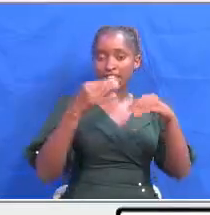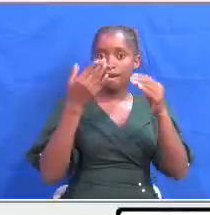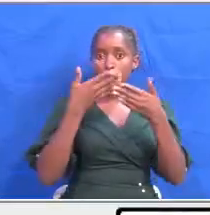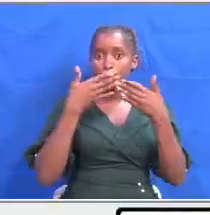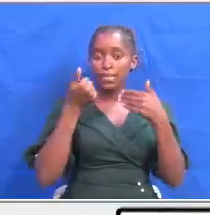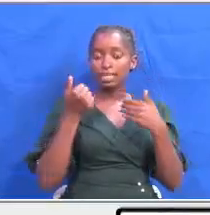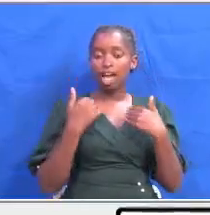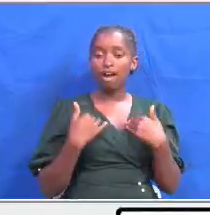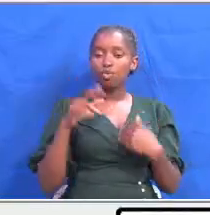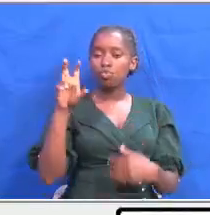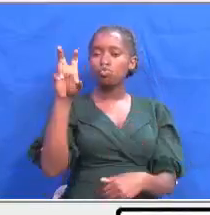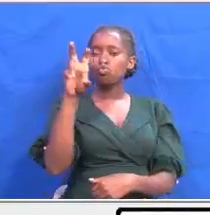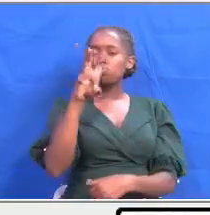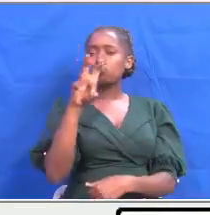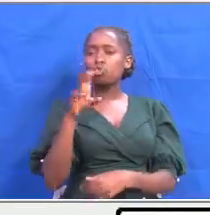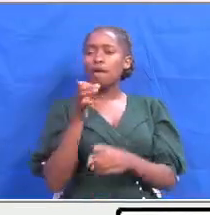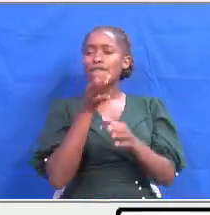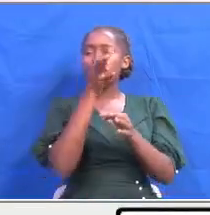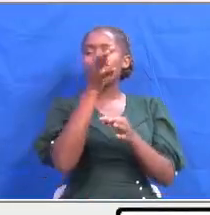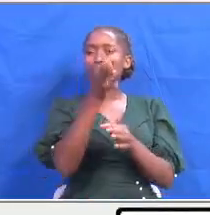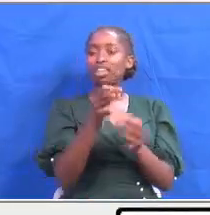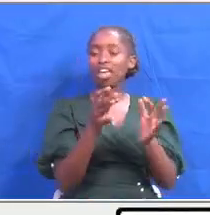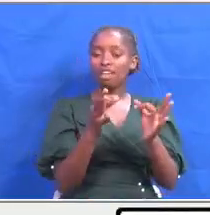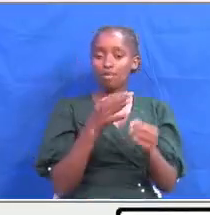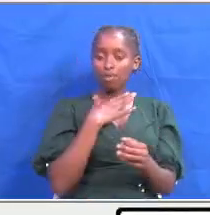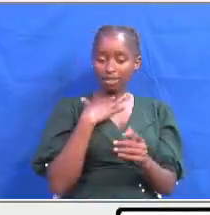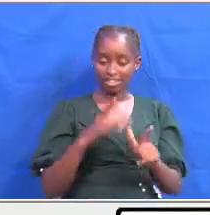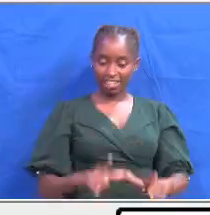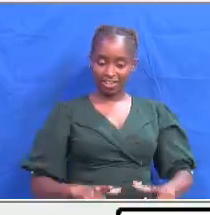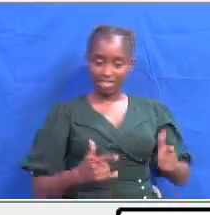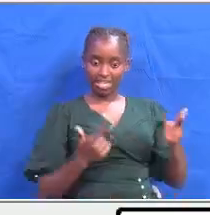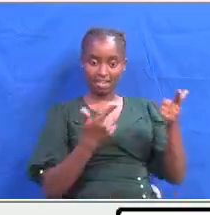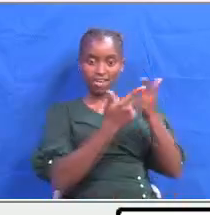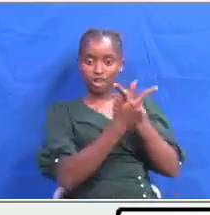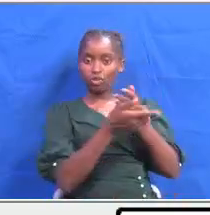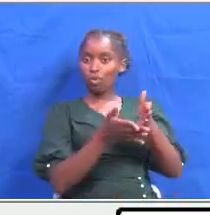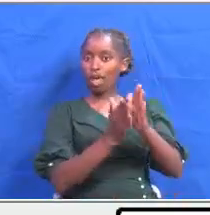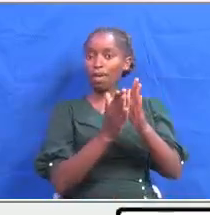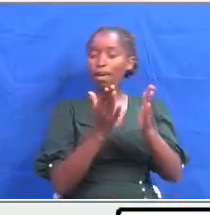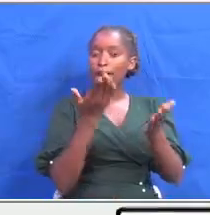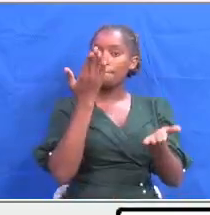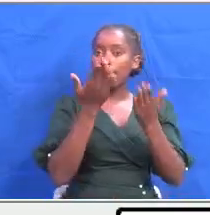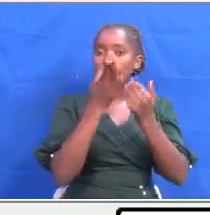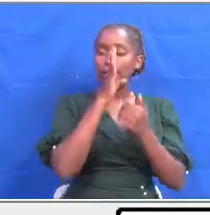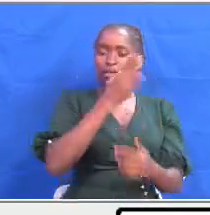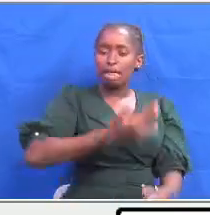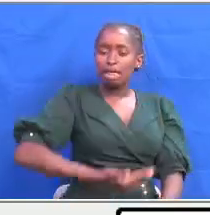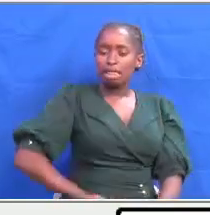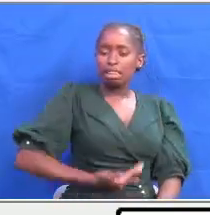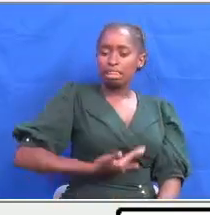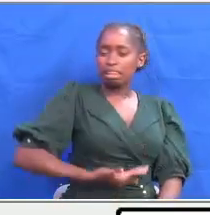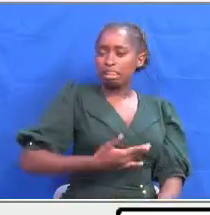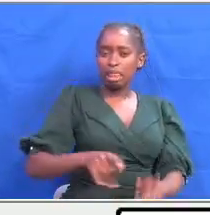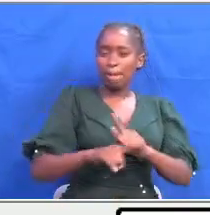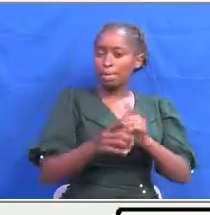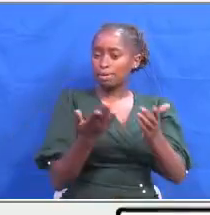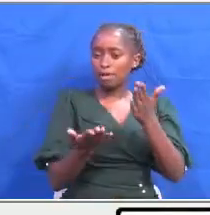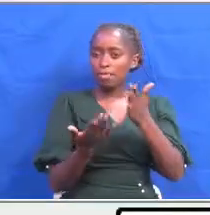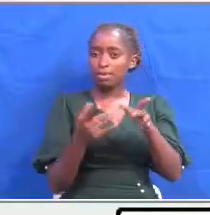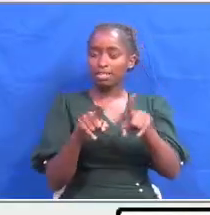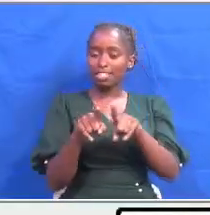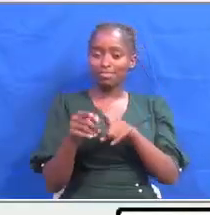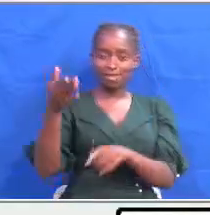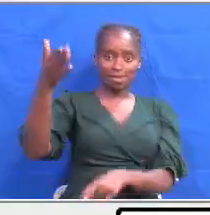want to now lead, to lead in a different way. Mm-hmm. So you might be very angry, but maybe also God